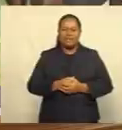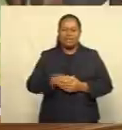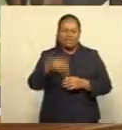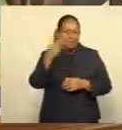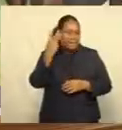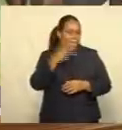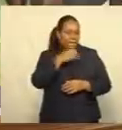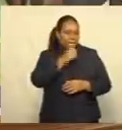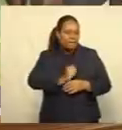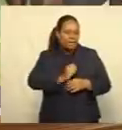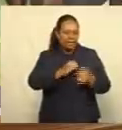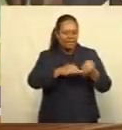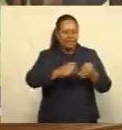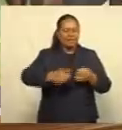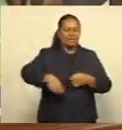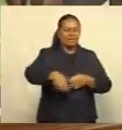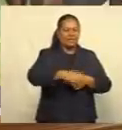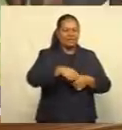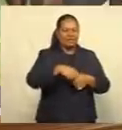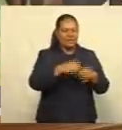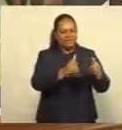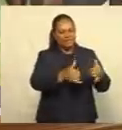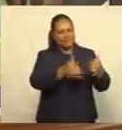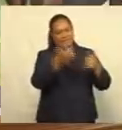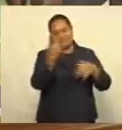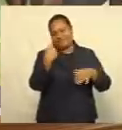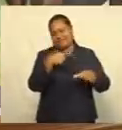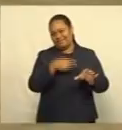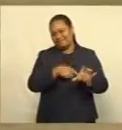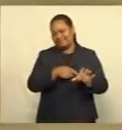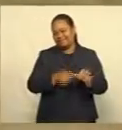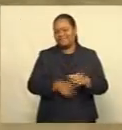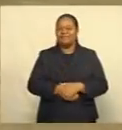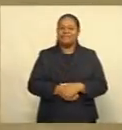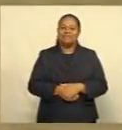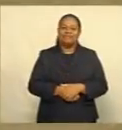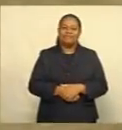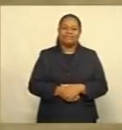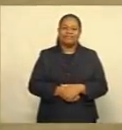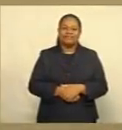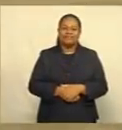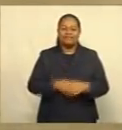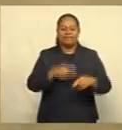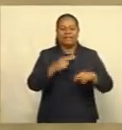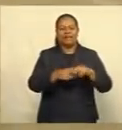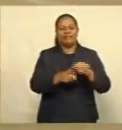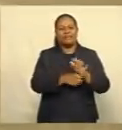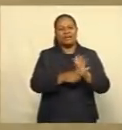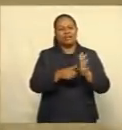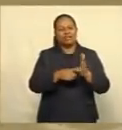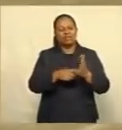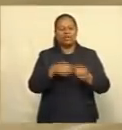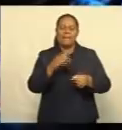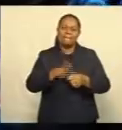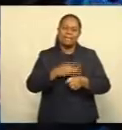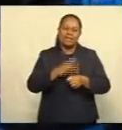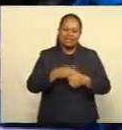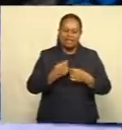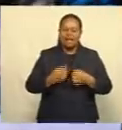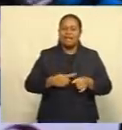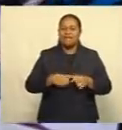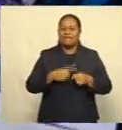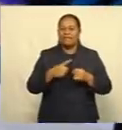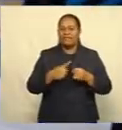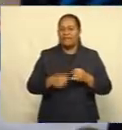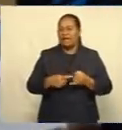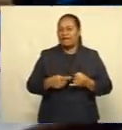Cup competition last year. Venina Rakautonga has more. The FRU is making final preparations to not only